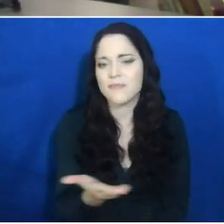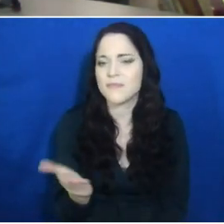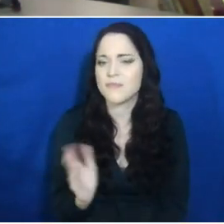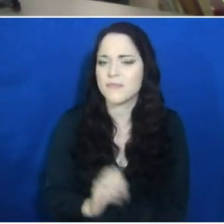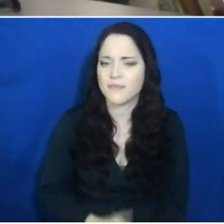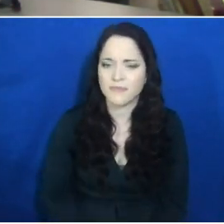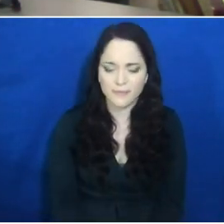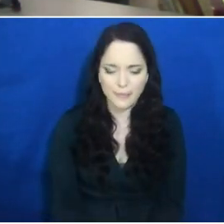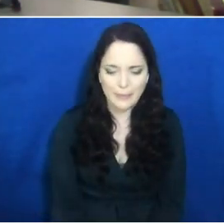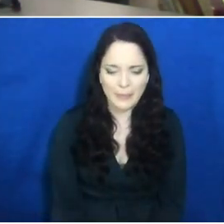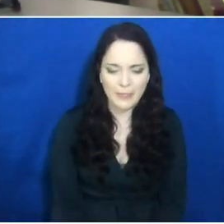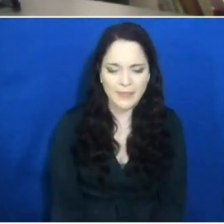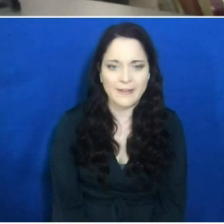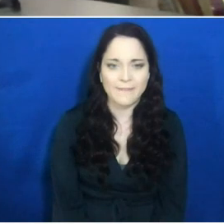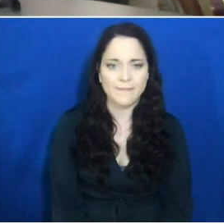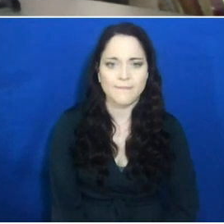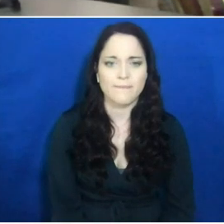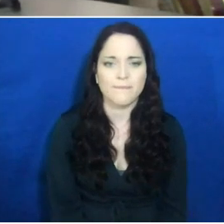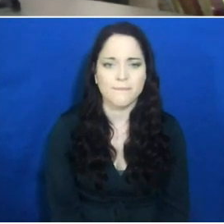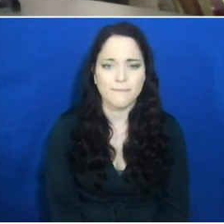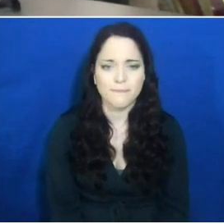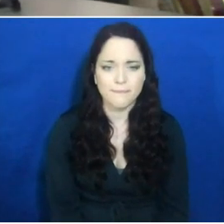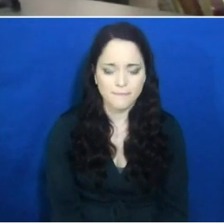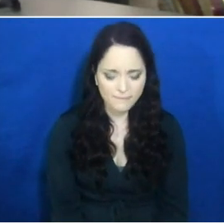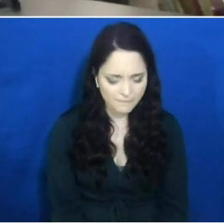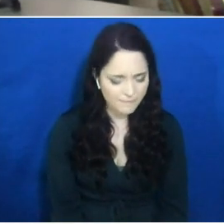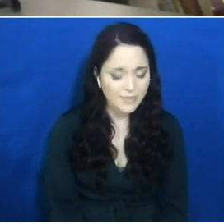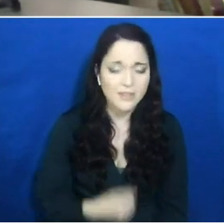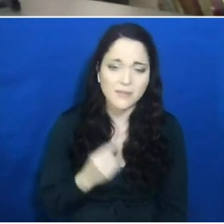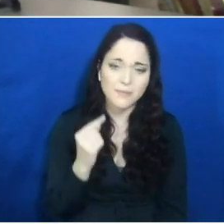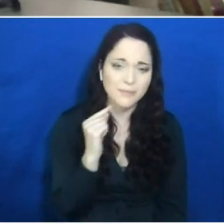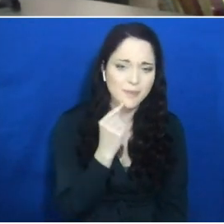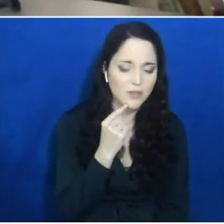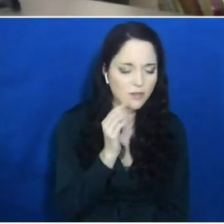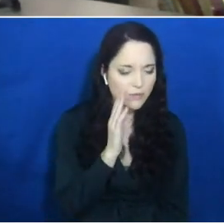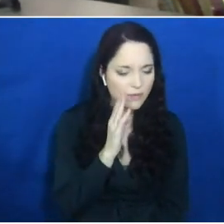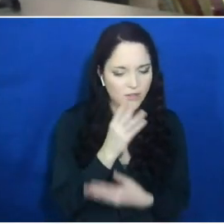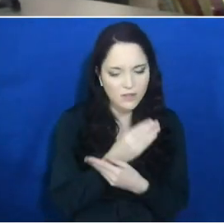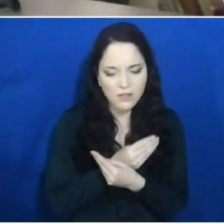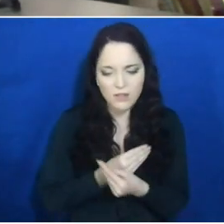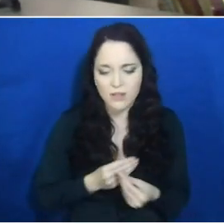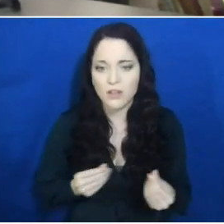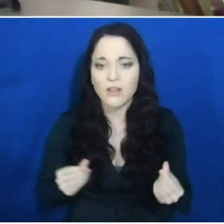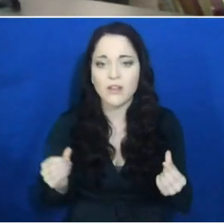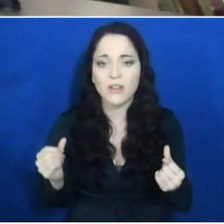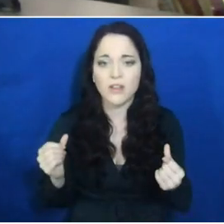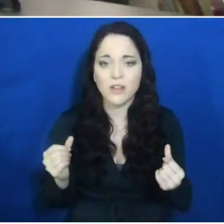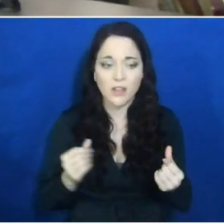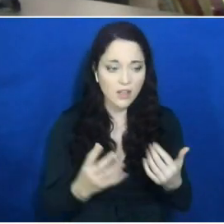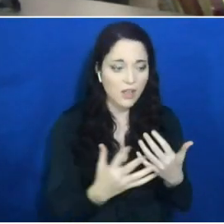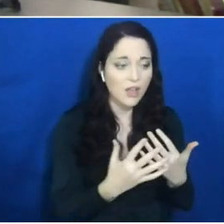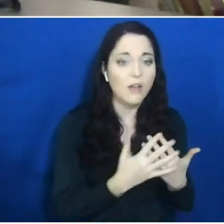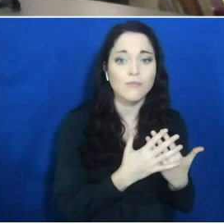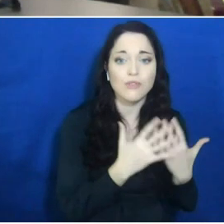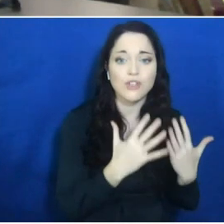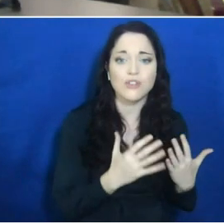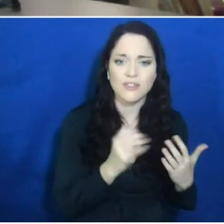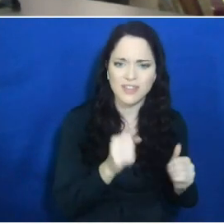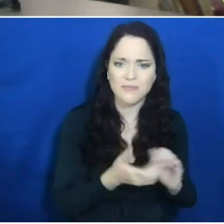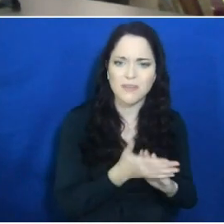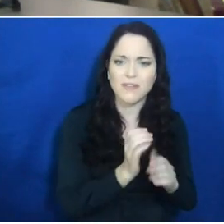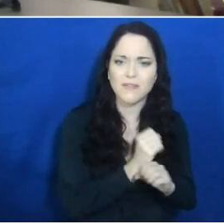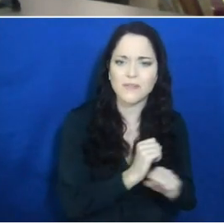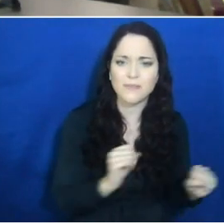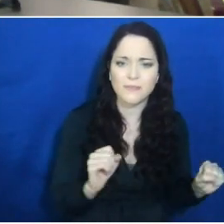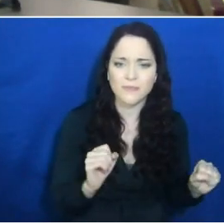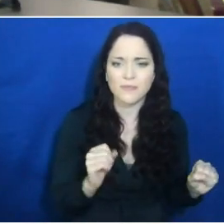It'll clear the bitterness away. It can even set a prisoner free. There's no end to what its power can